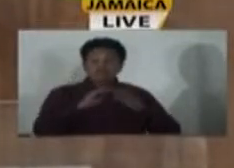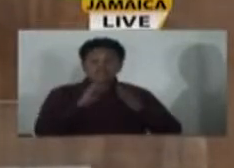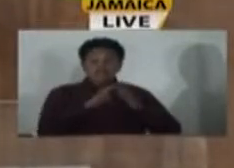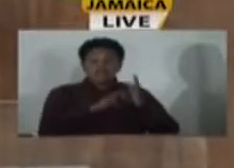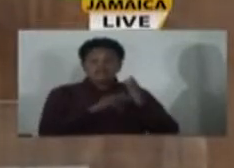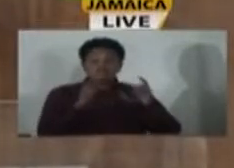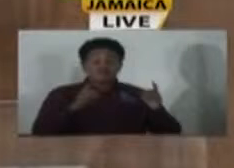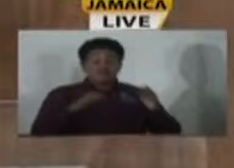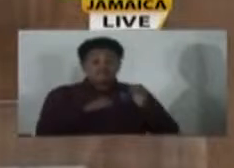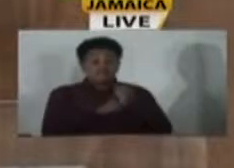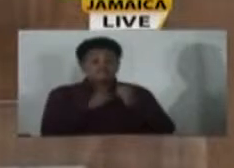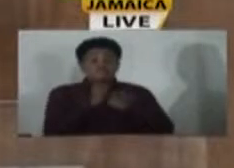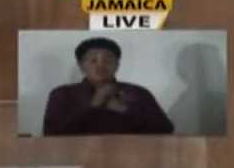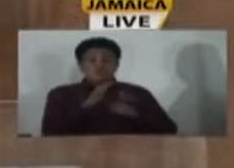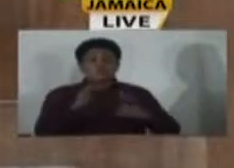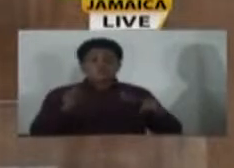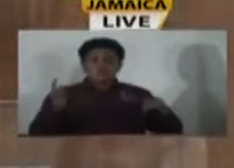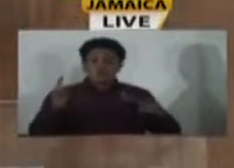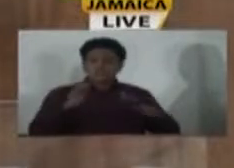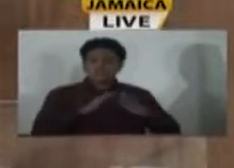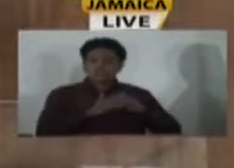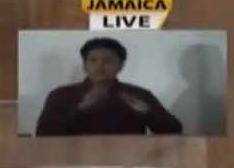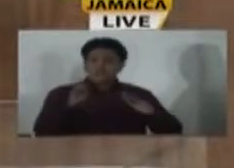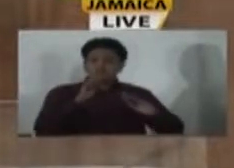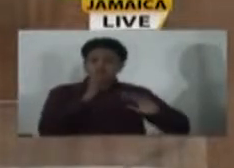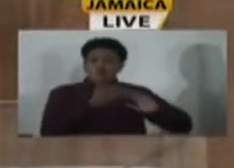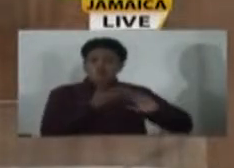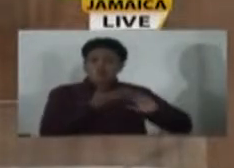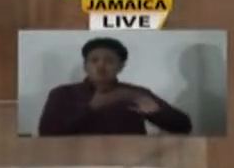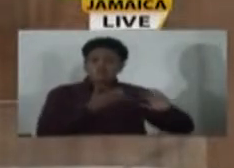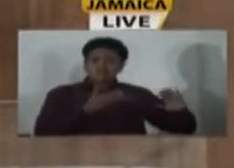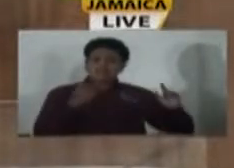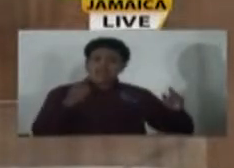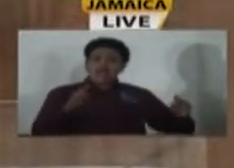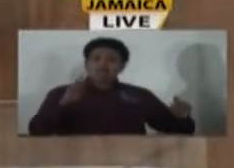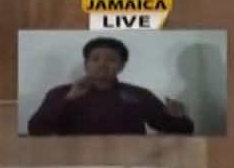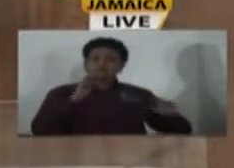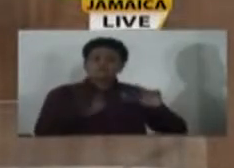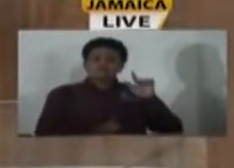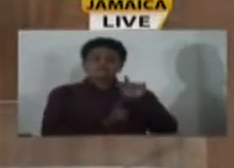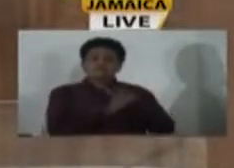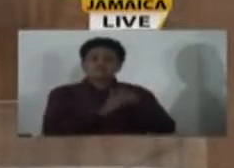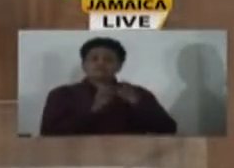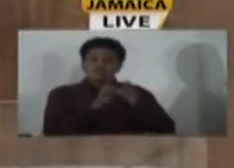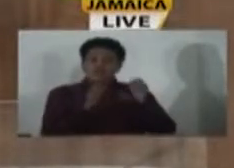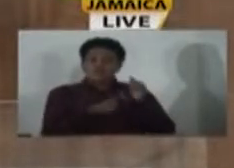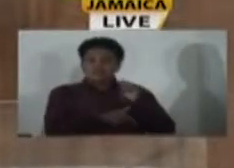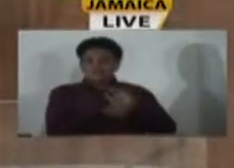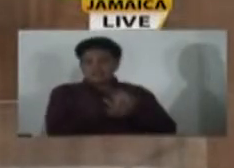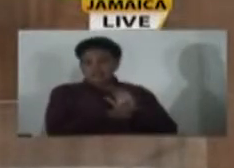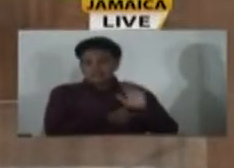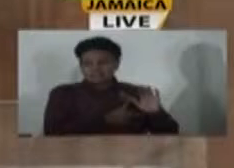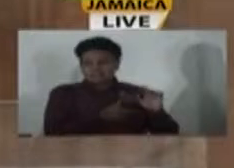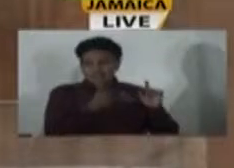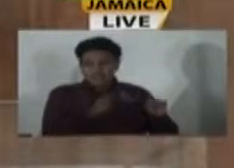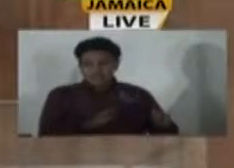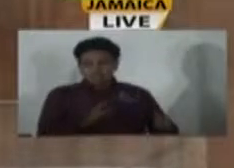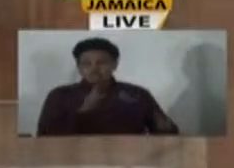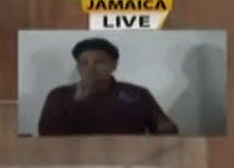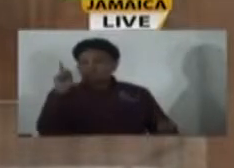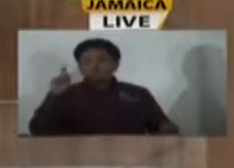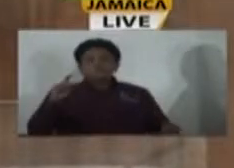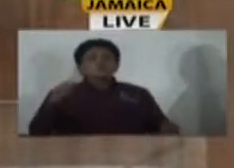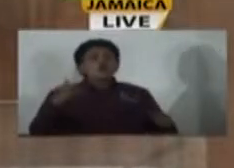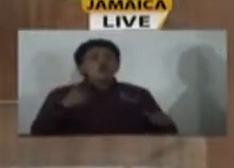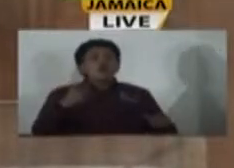which Jamaica has had to be operating arises under this Act, there really ought to have